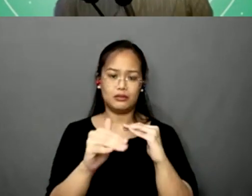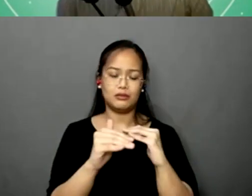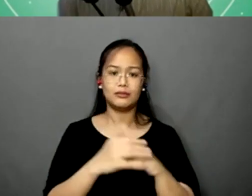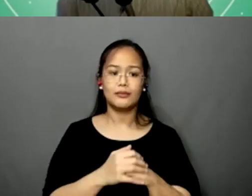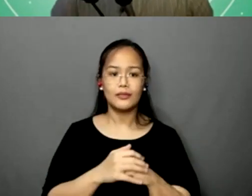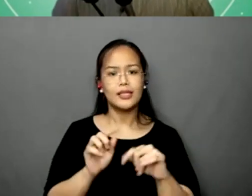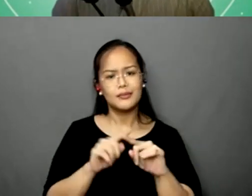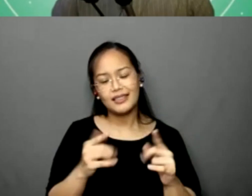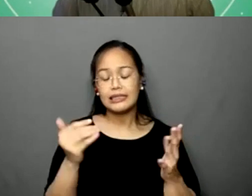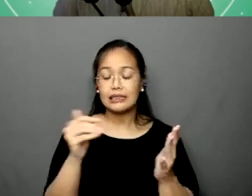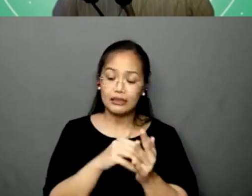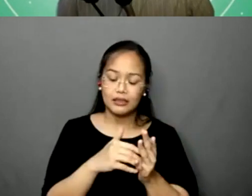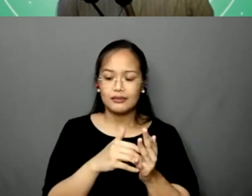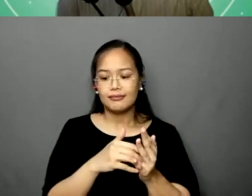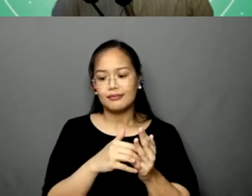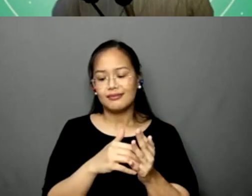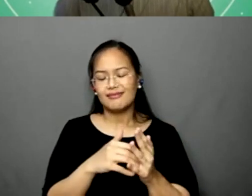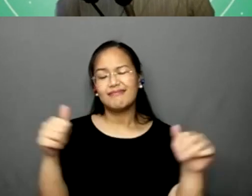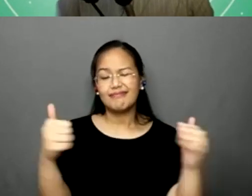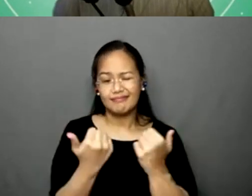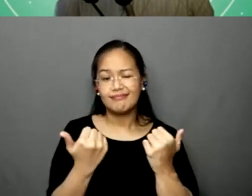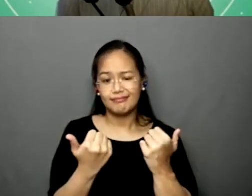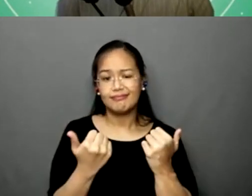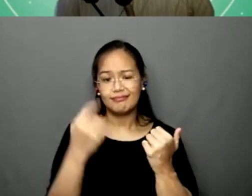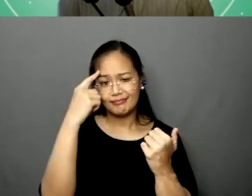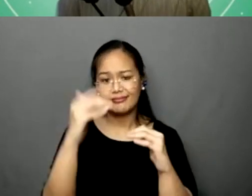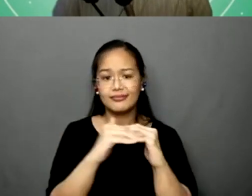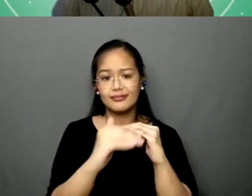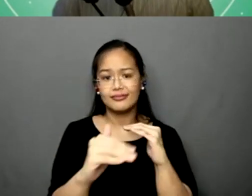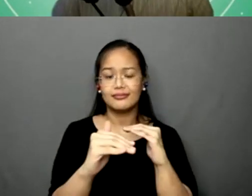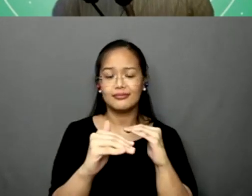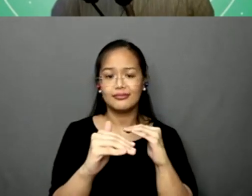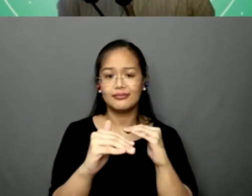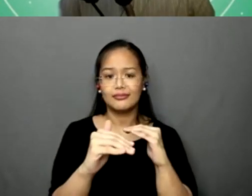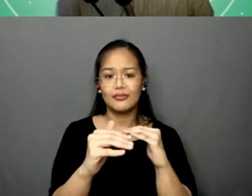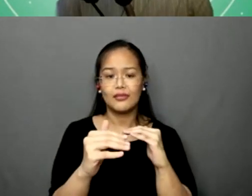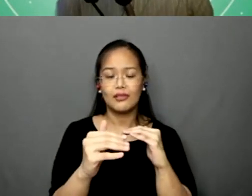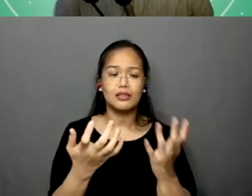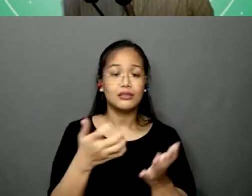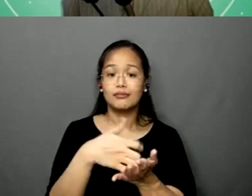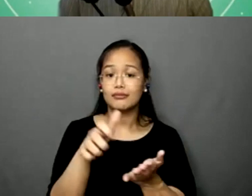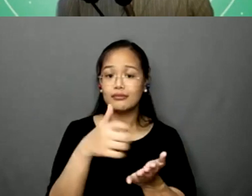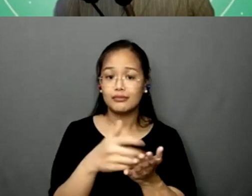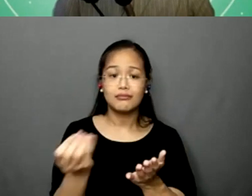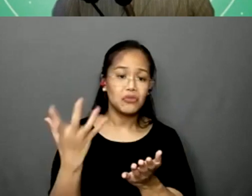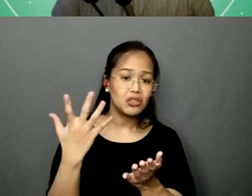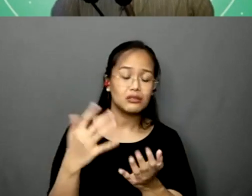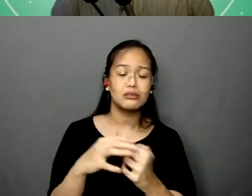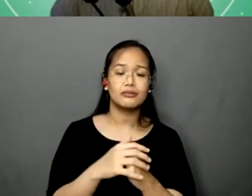But again, like I said, it is a challenge with sustainability. Cost is important,